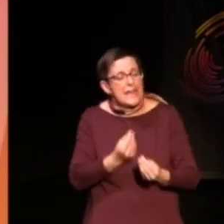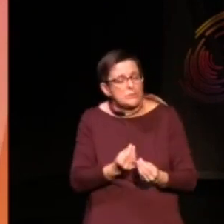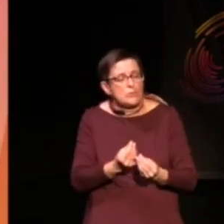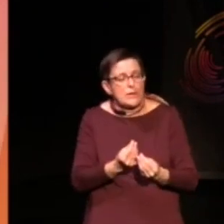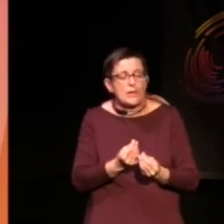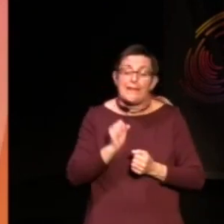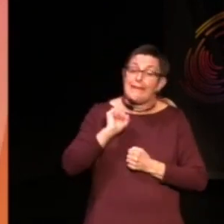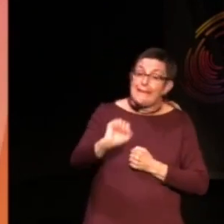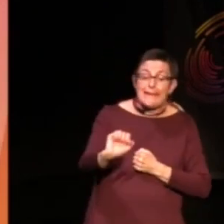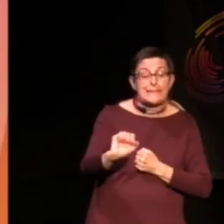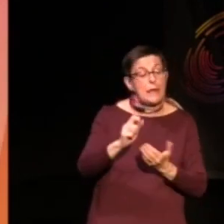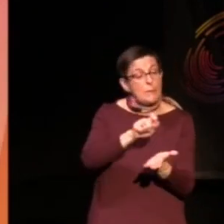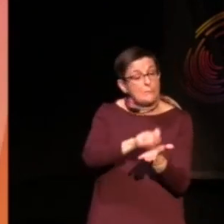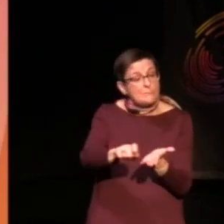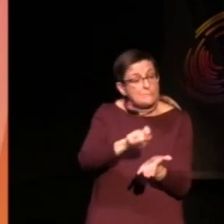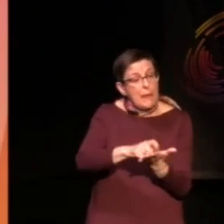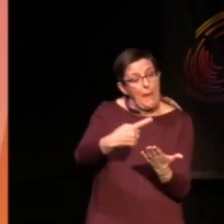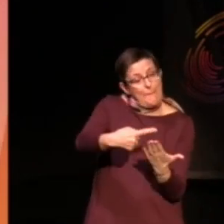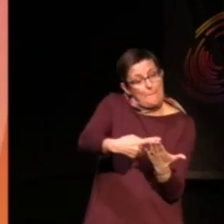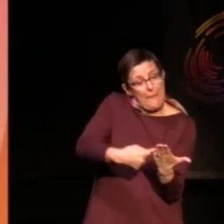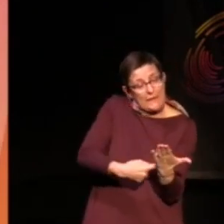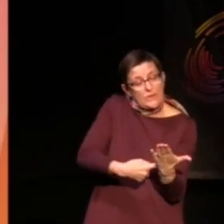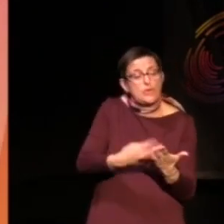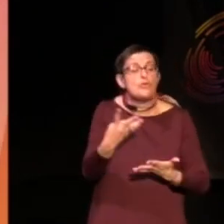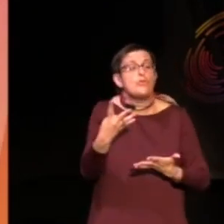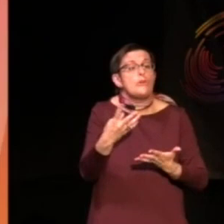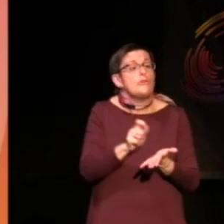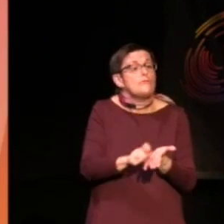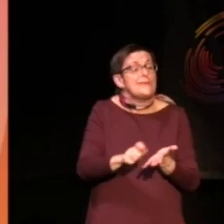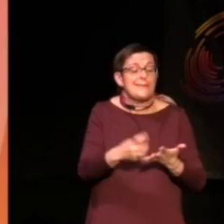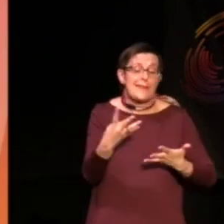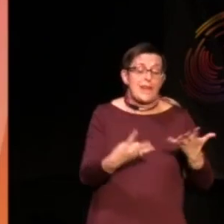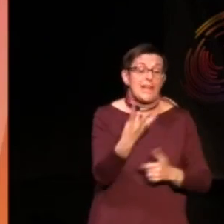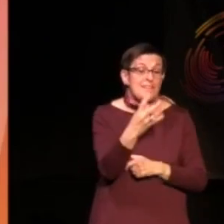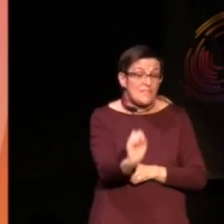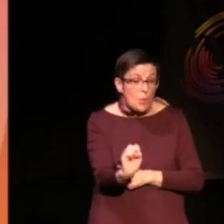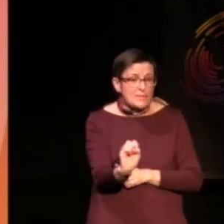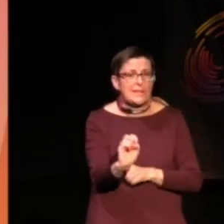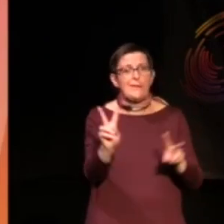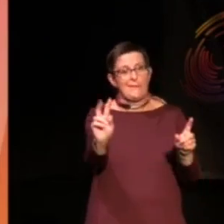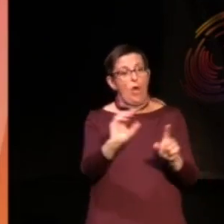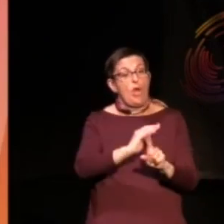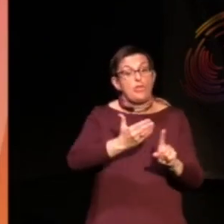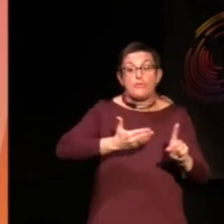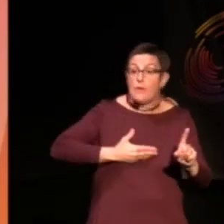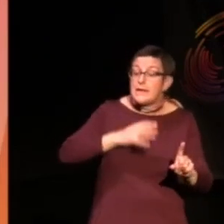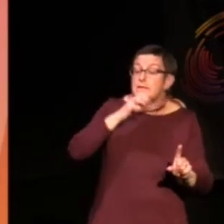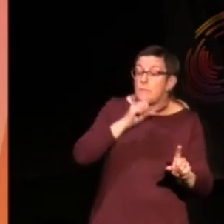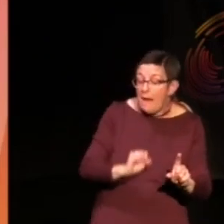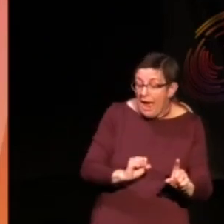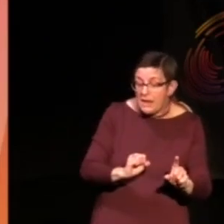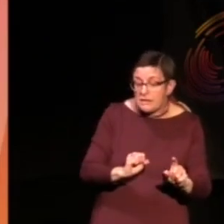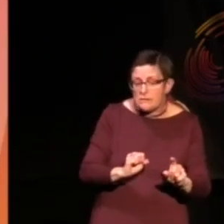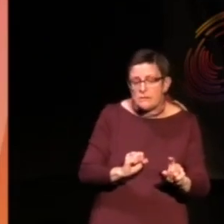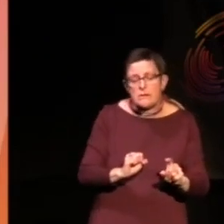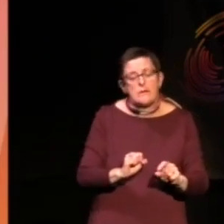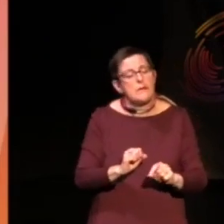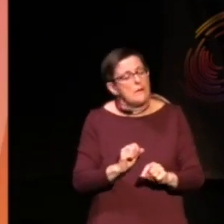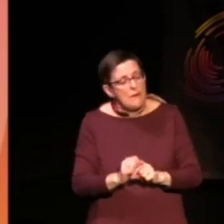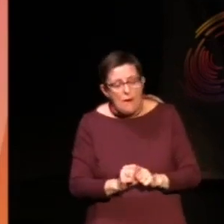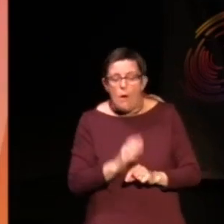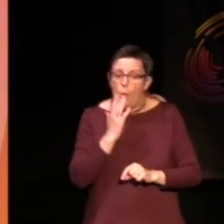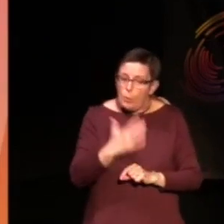manifesto, written in 1940, The Rights of Man, he said, and I quote, "Unless we can struggle through the